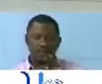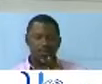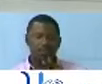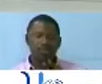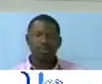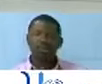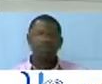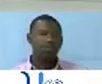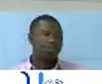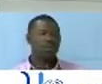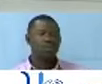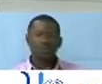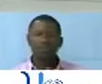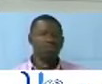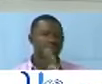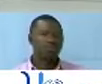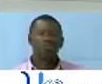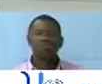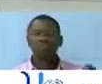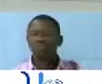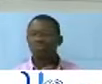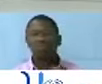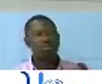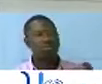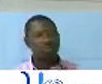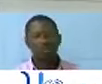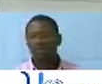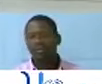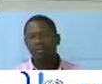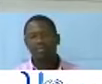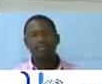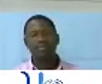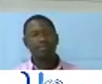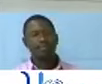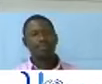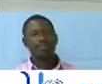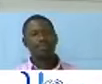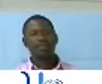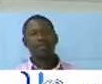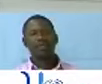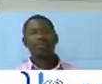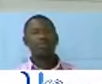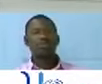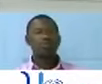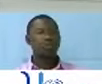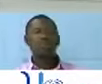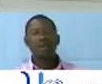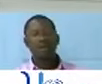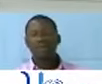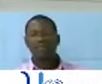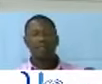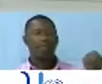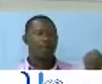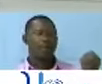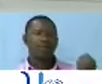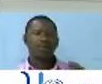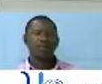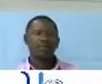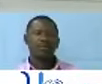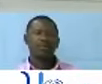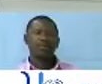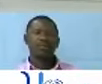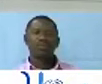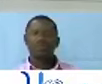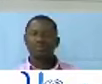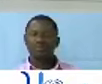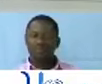not do anything about it mënuñ ñona def dara ci lolu because we didn't have any powers. We just thought that if you sign up